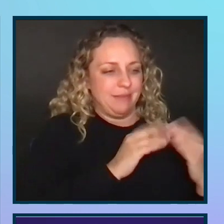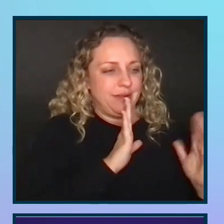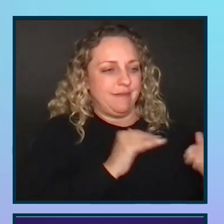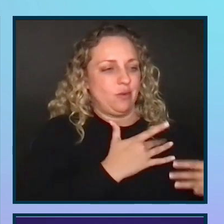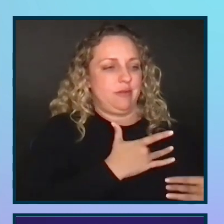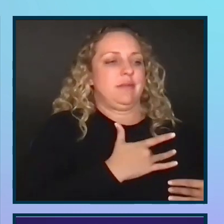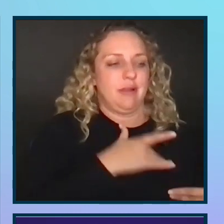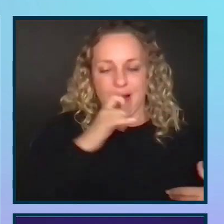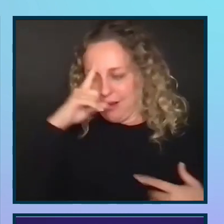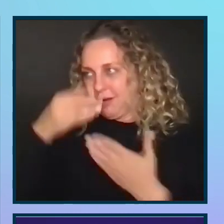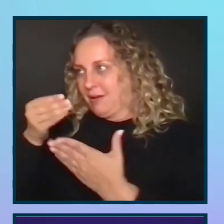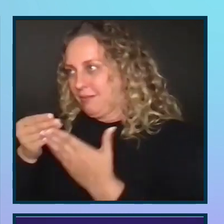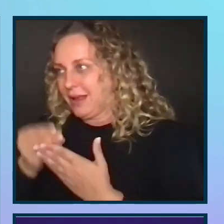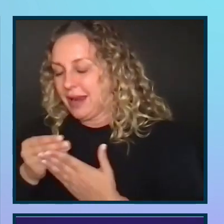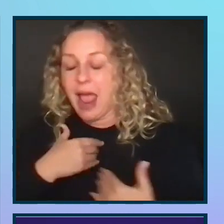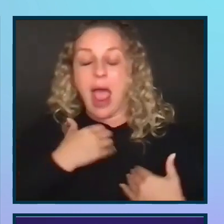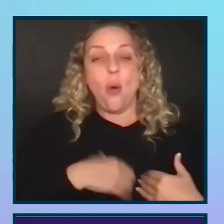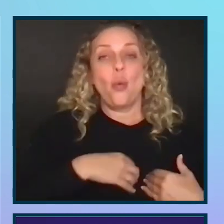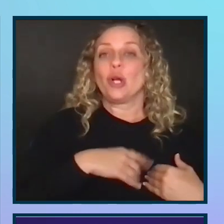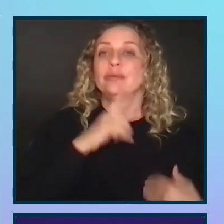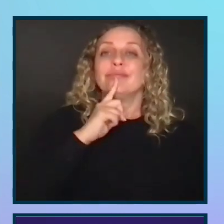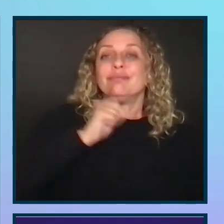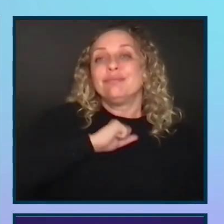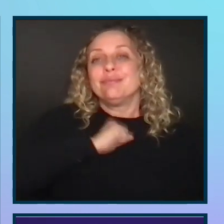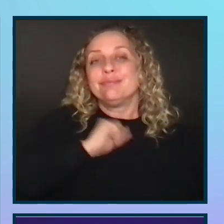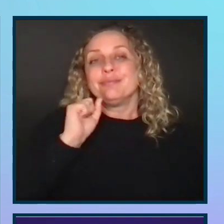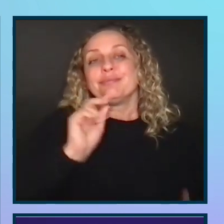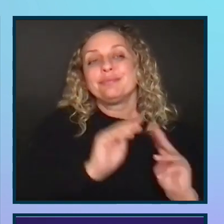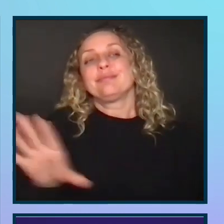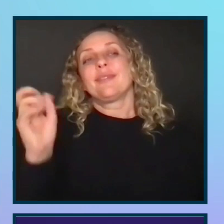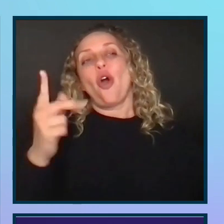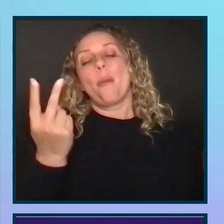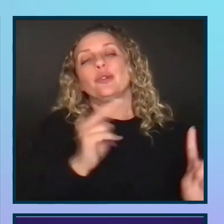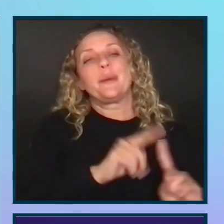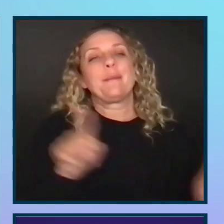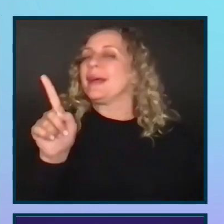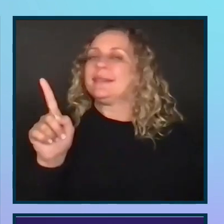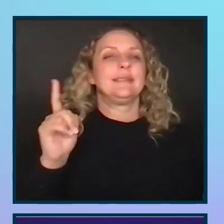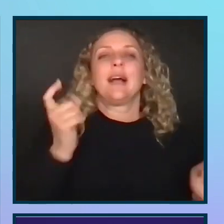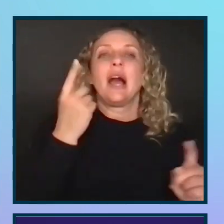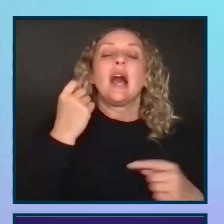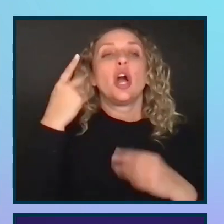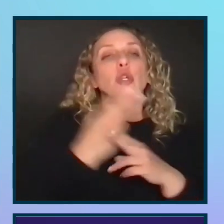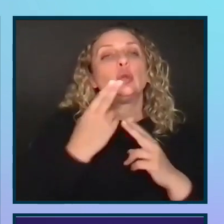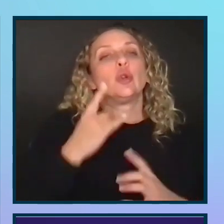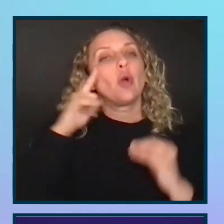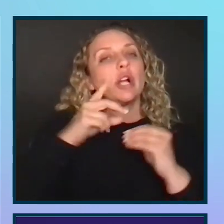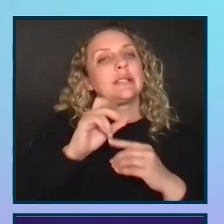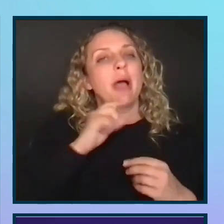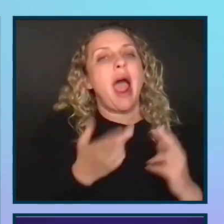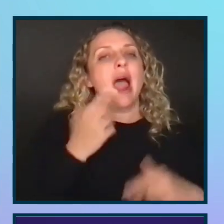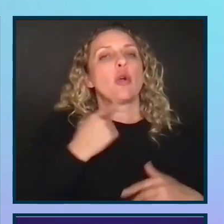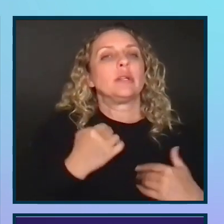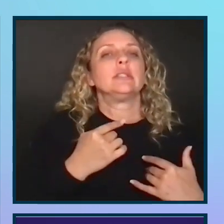wish that's how it worked and how it was that easy. But users with cognitive disabilities are at a higher risk of